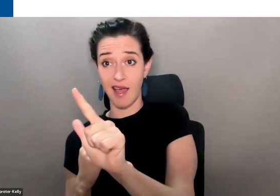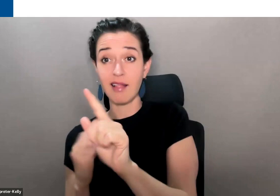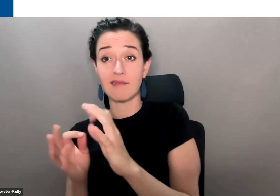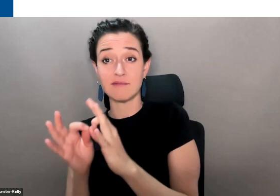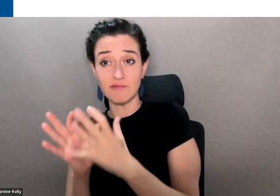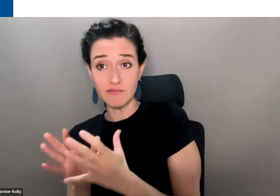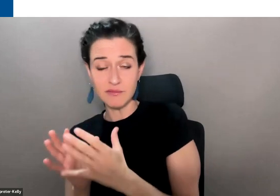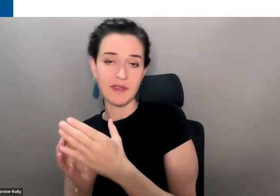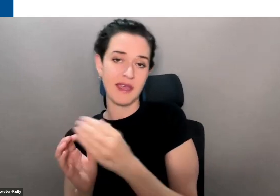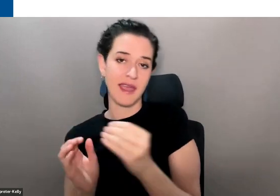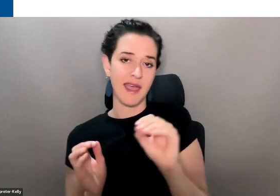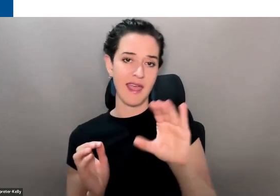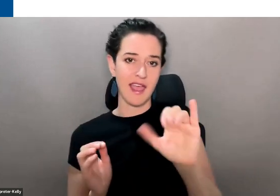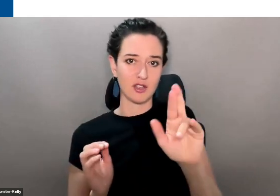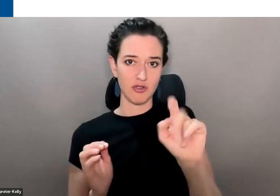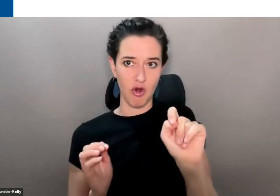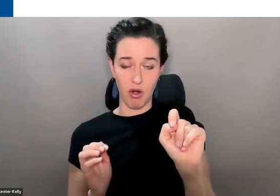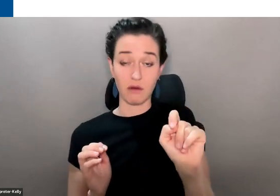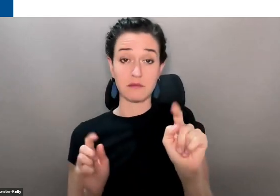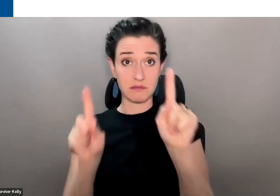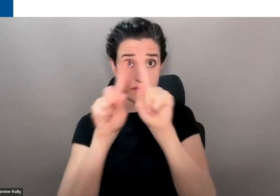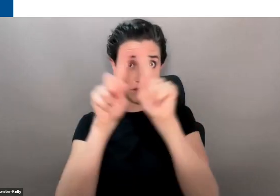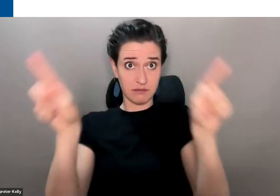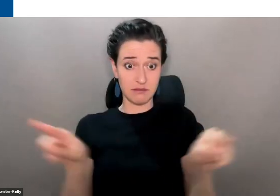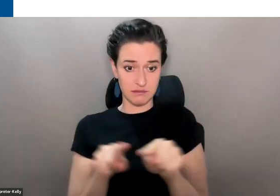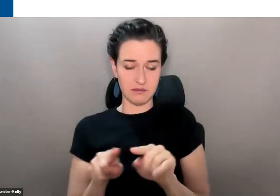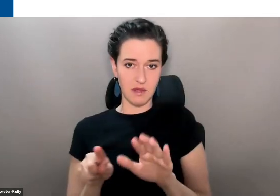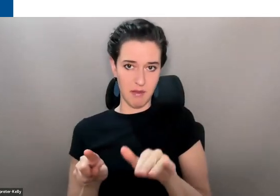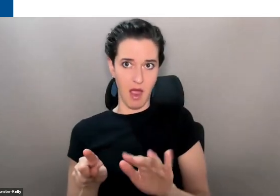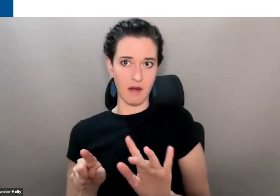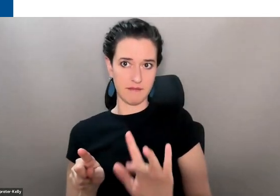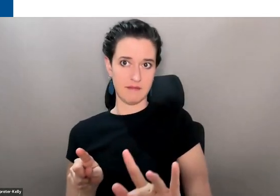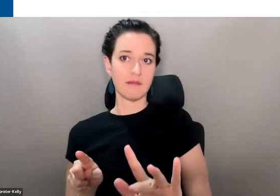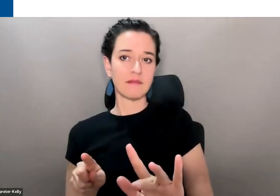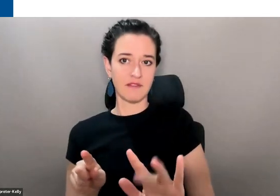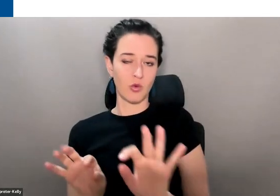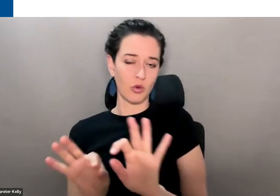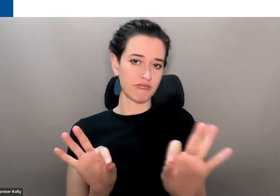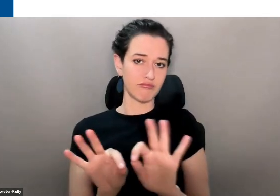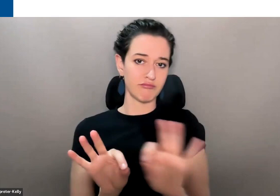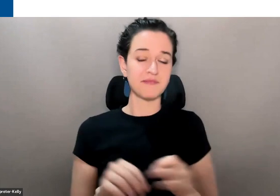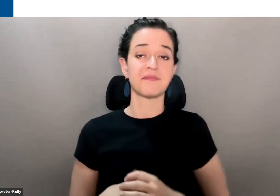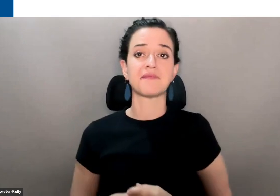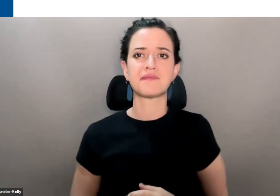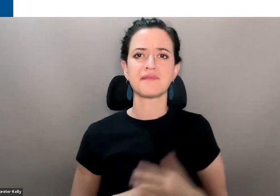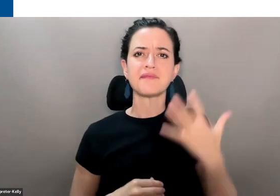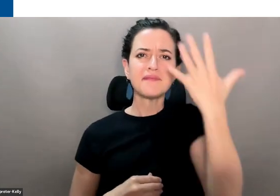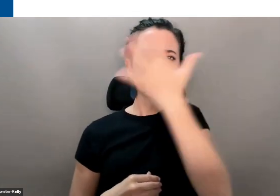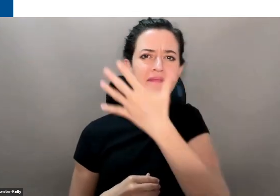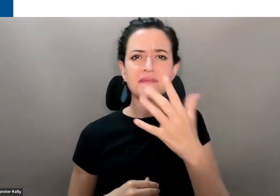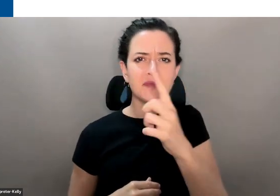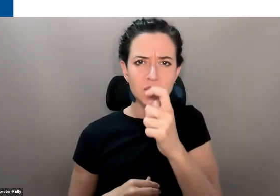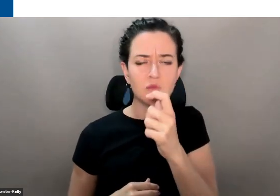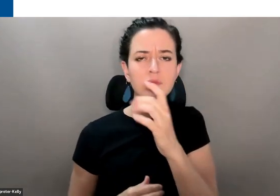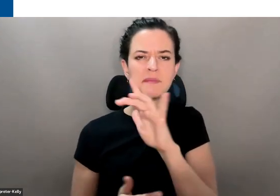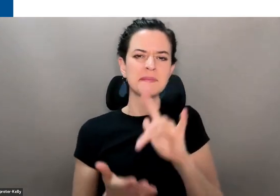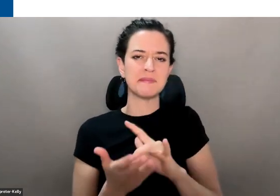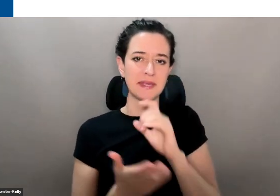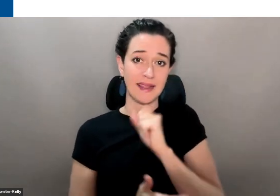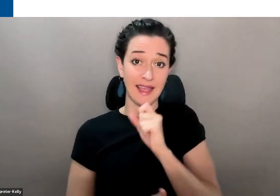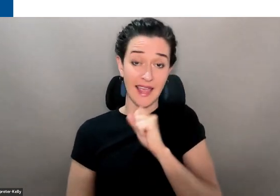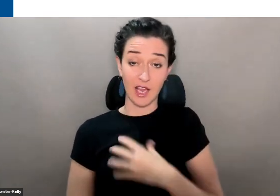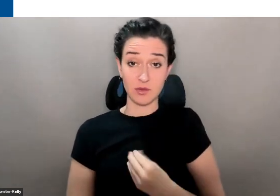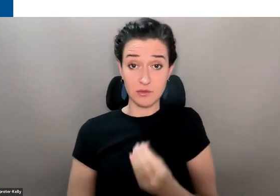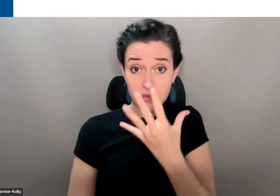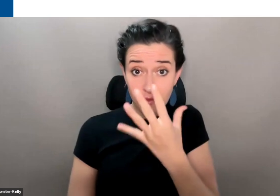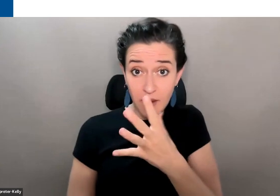that at the bottom of your screen. And I'll start with a brief visual description. I'm a middle-aged white woman with curly brown